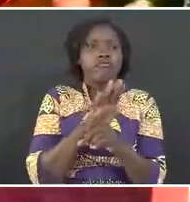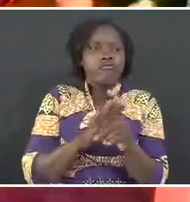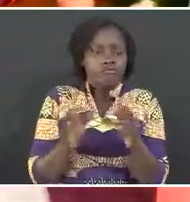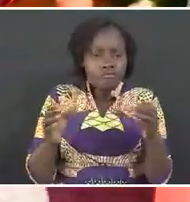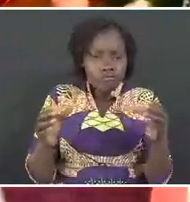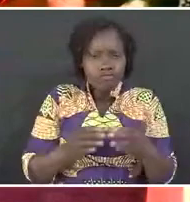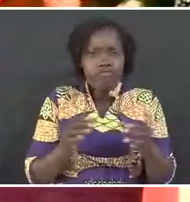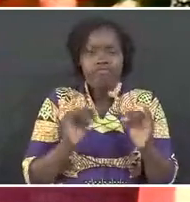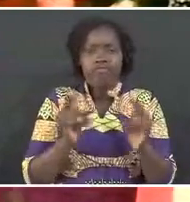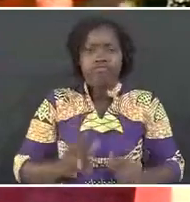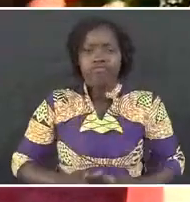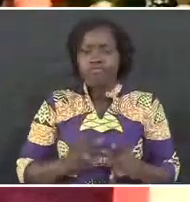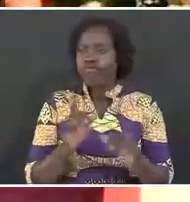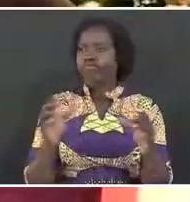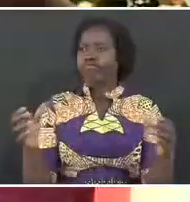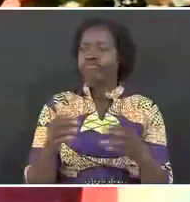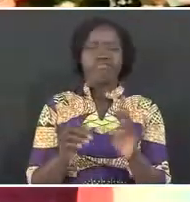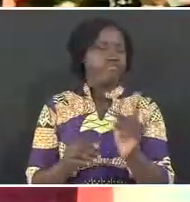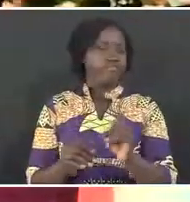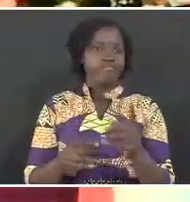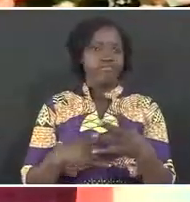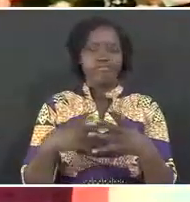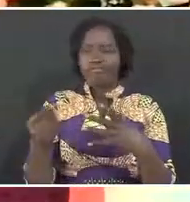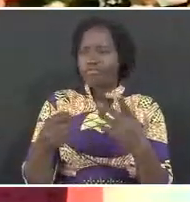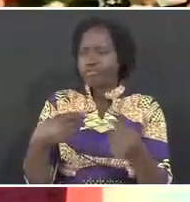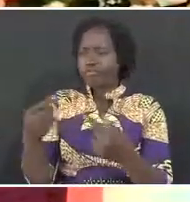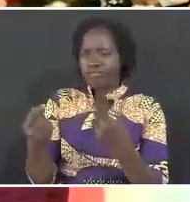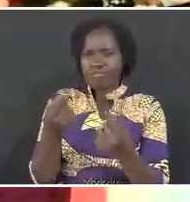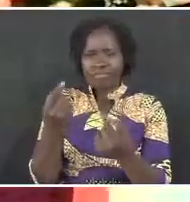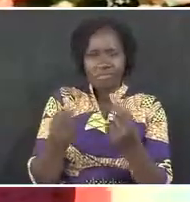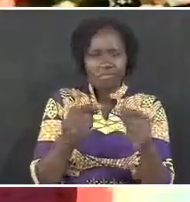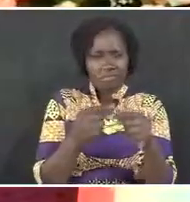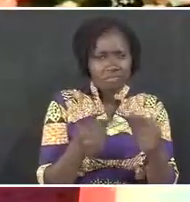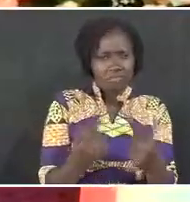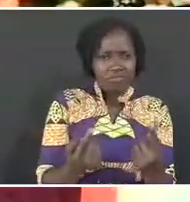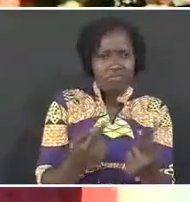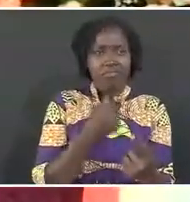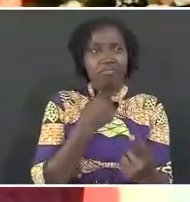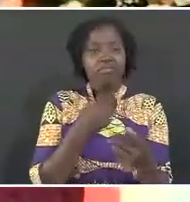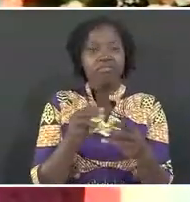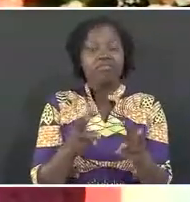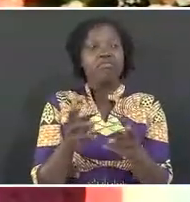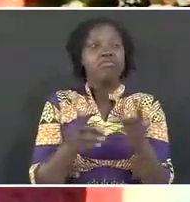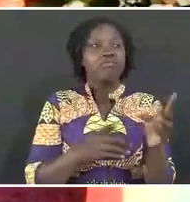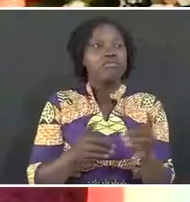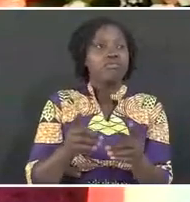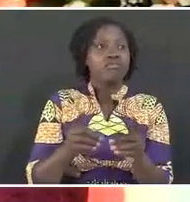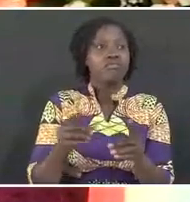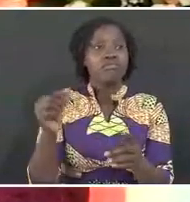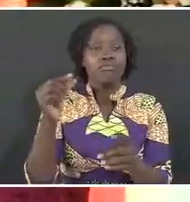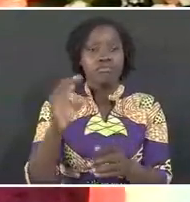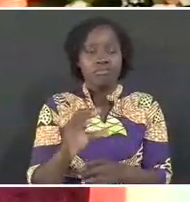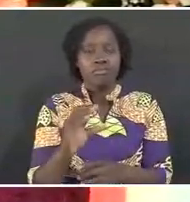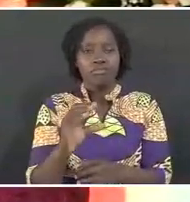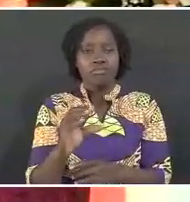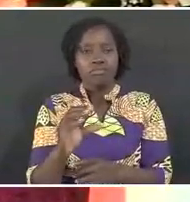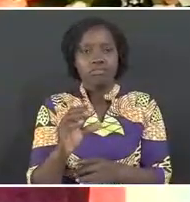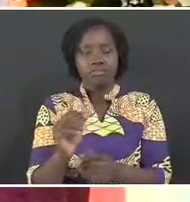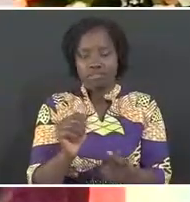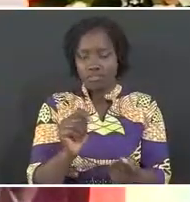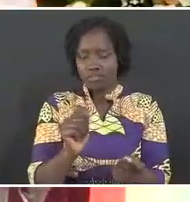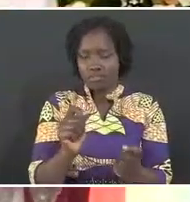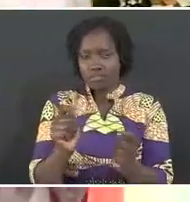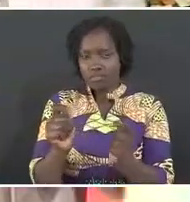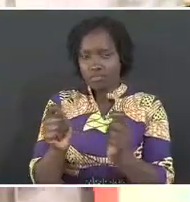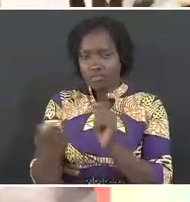Life congregation. You can form small groups. I like the way the direction the general conference is taking.